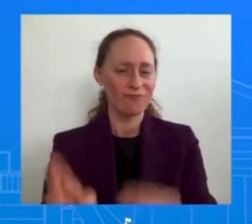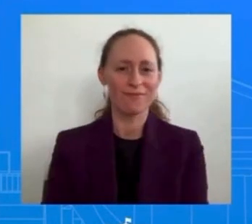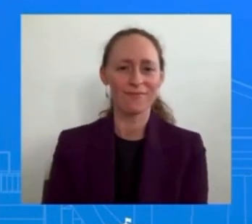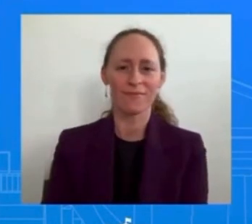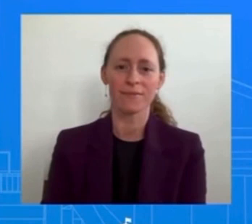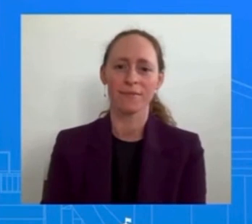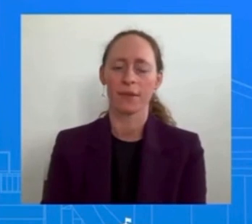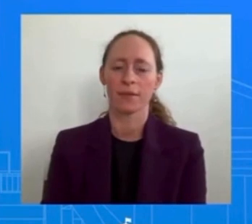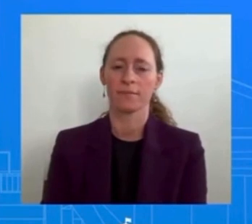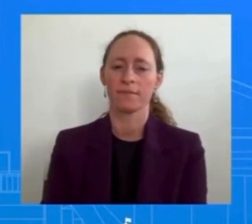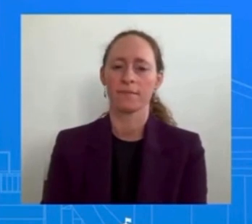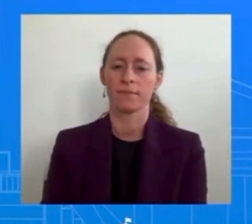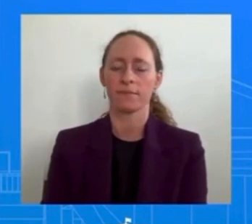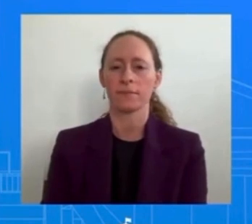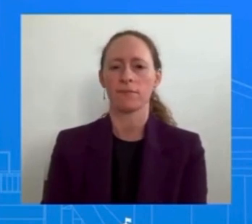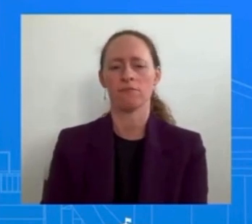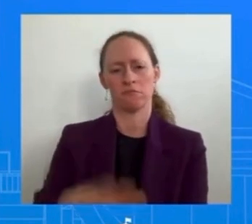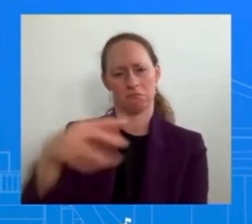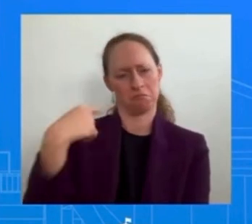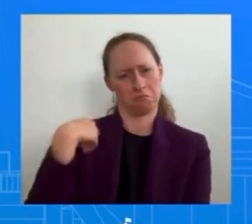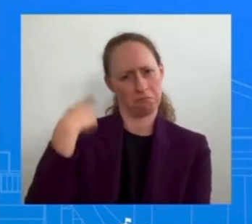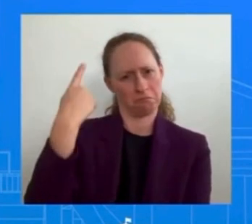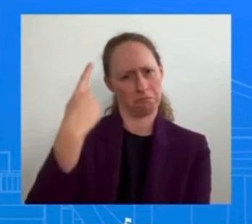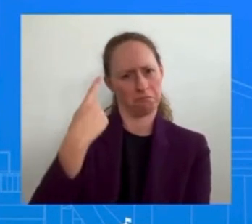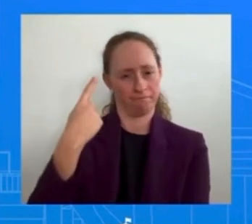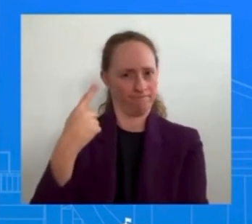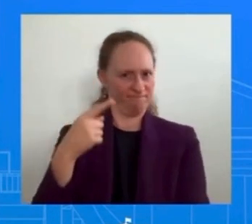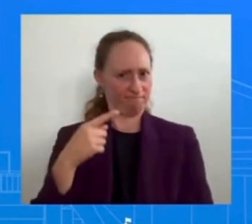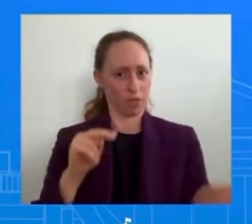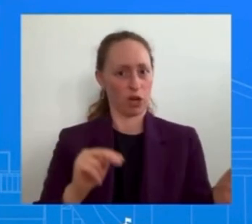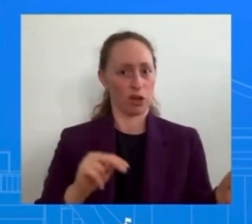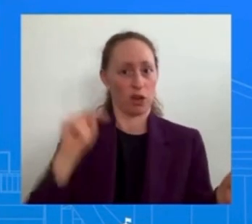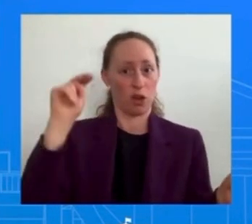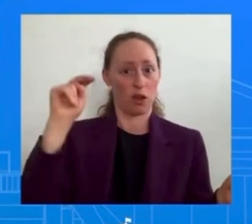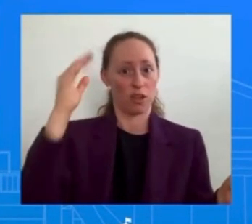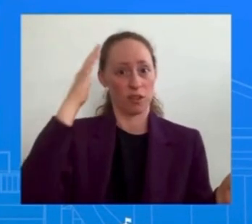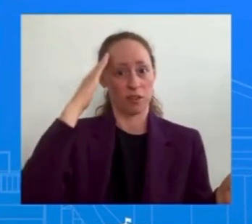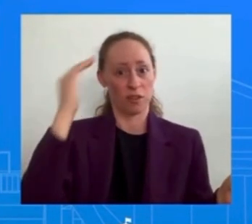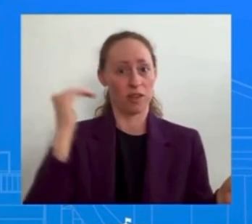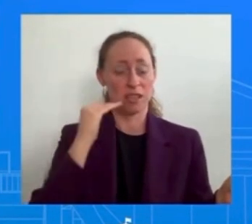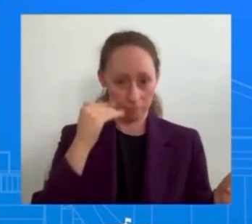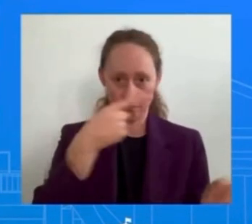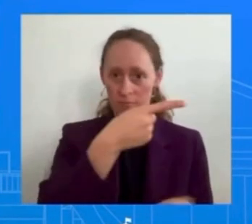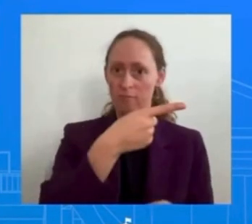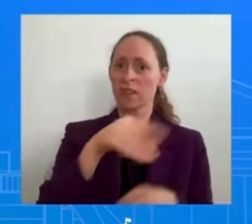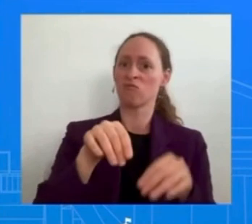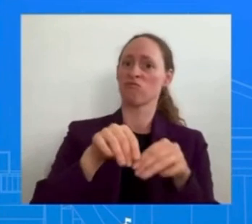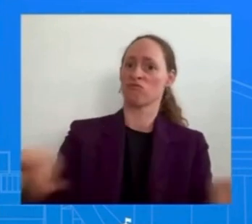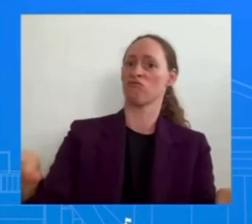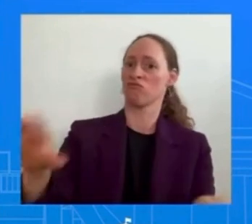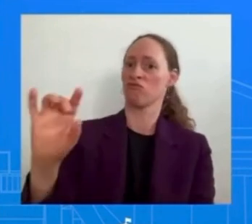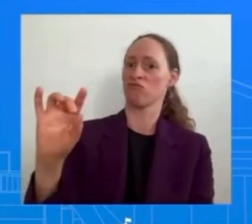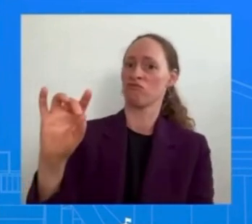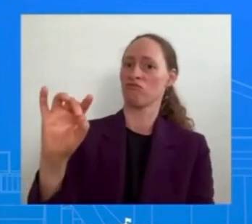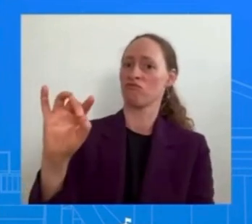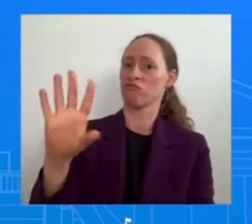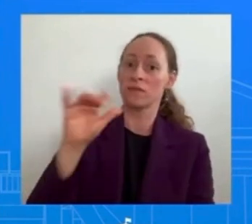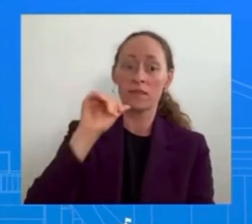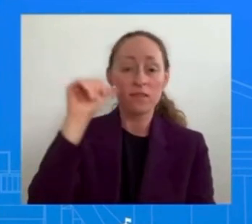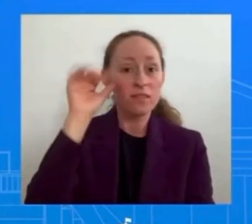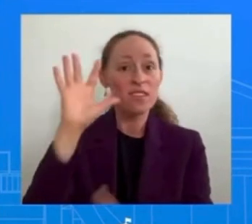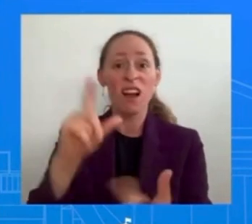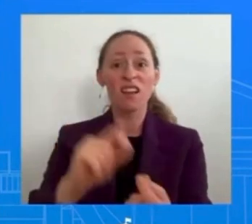state media has issued this statement yesterday asserting why private king has left. Broadly, is there any reaction to that?